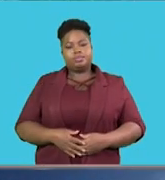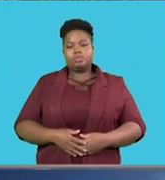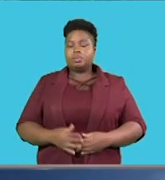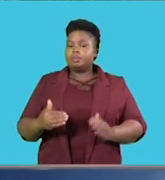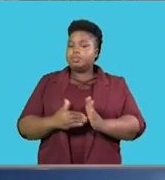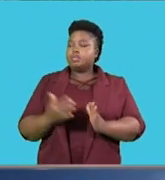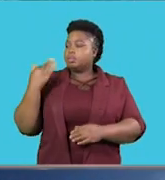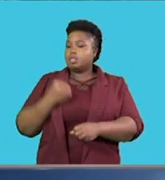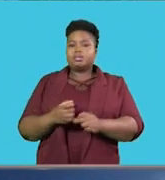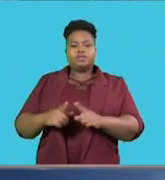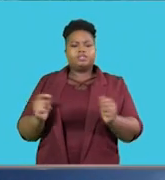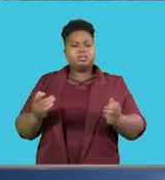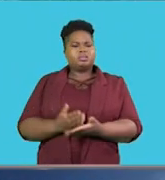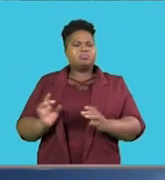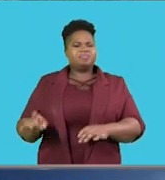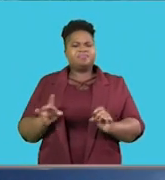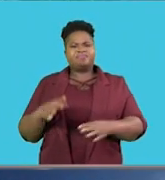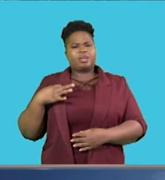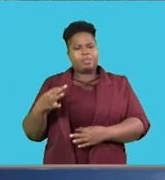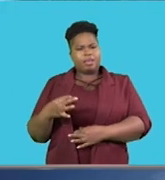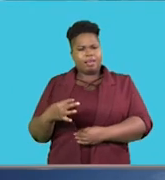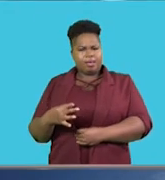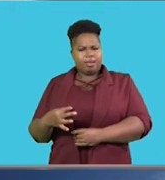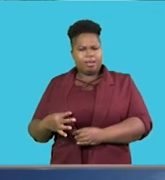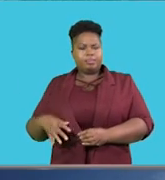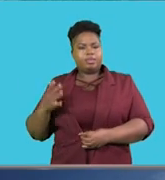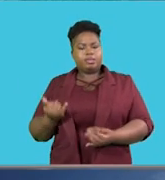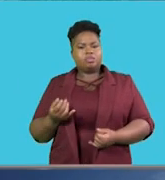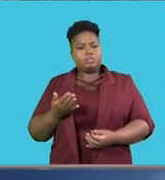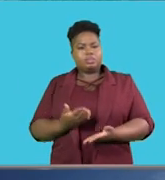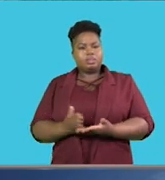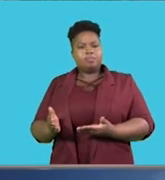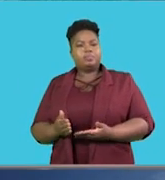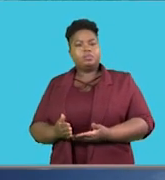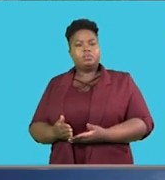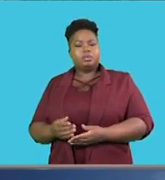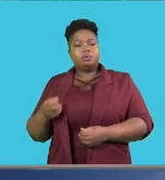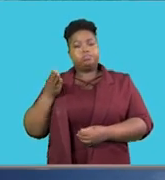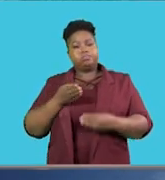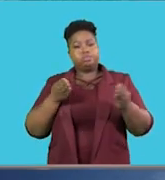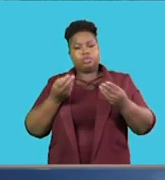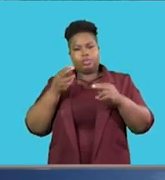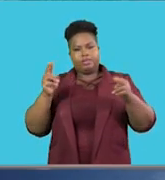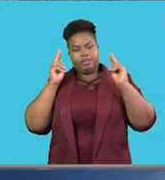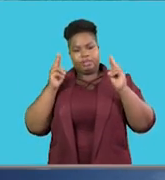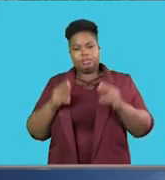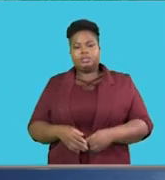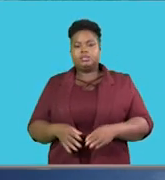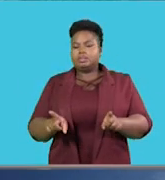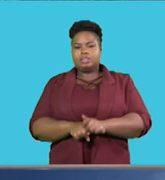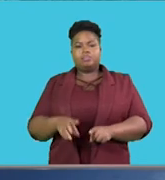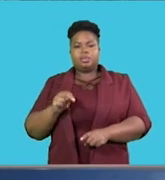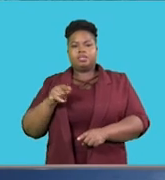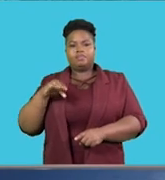last yena asasokola ngama application okasethwa ema universities izinto ezinjalo even na minus